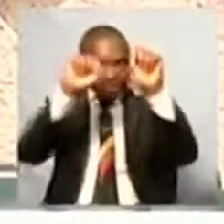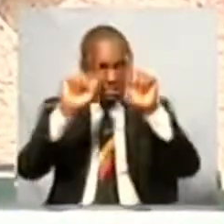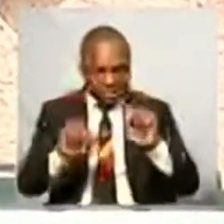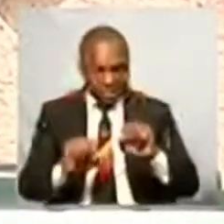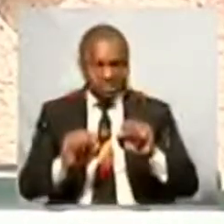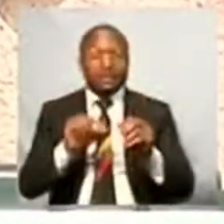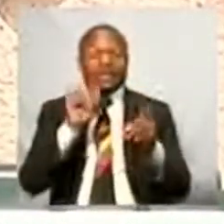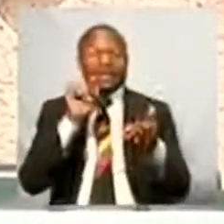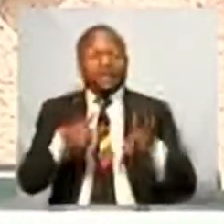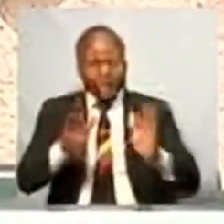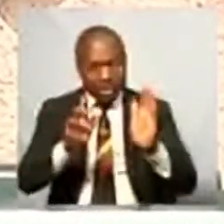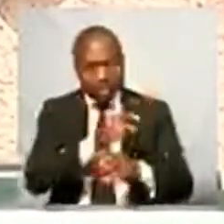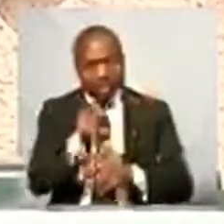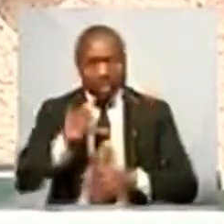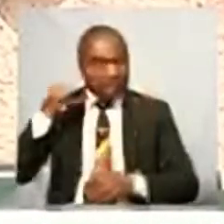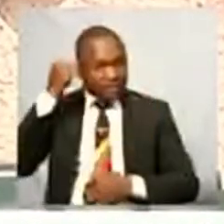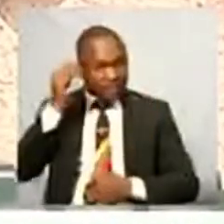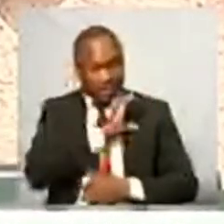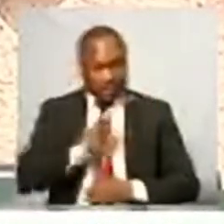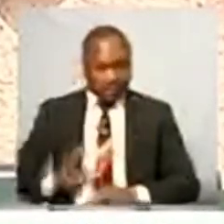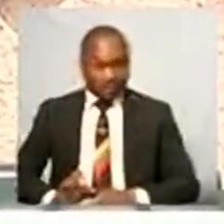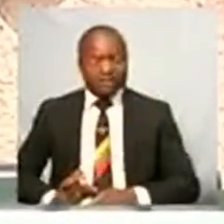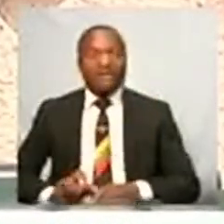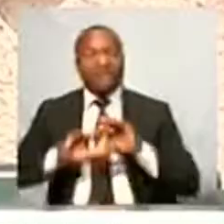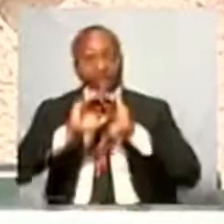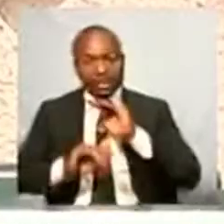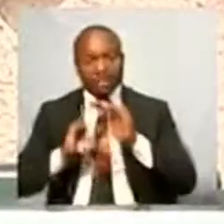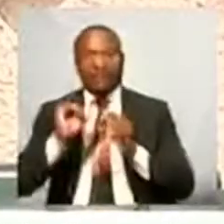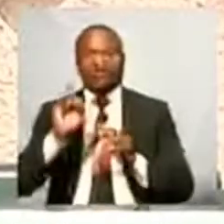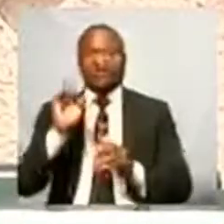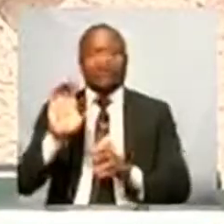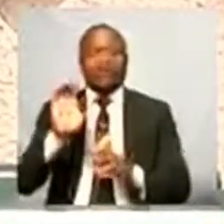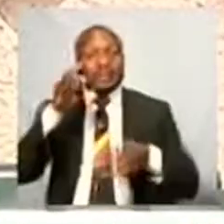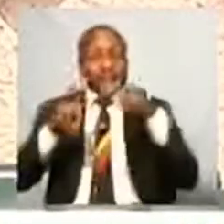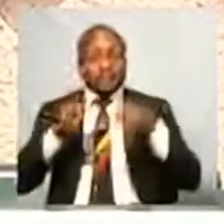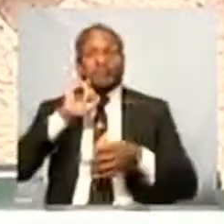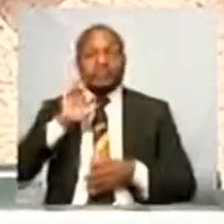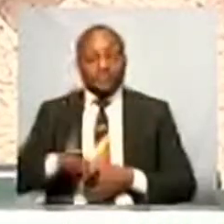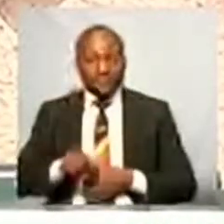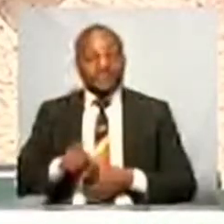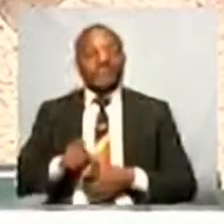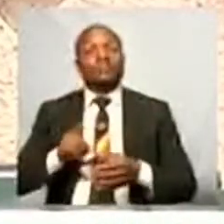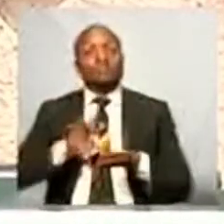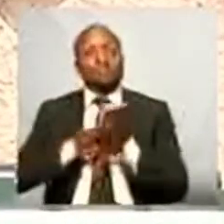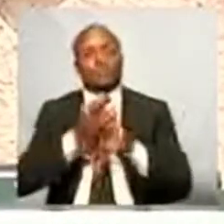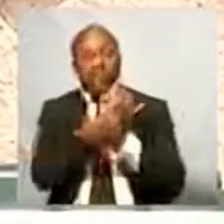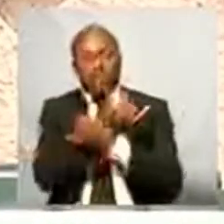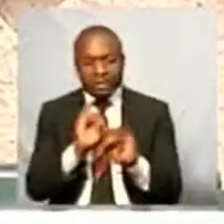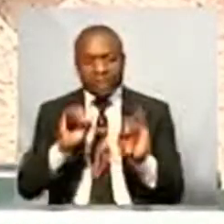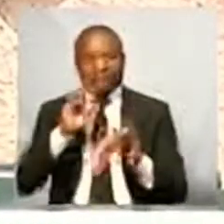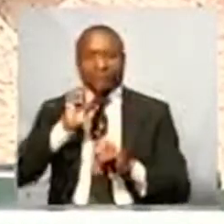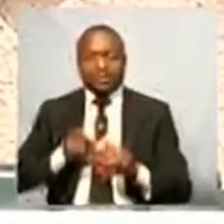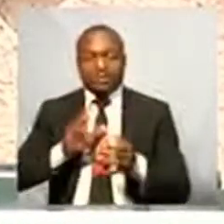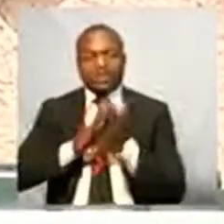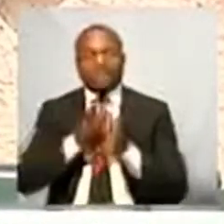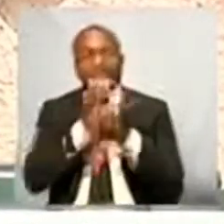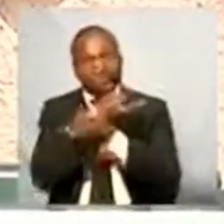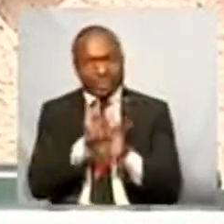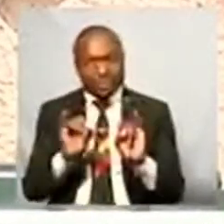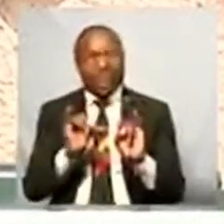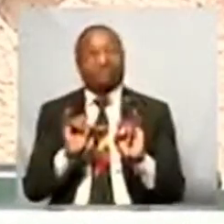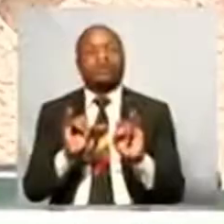these entities so that they are completely under IDC, or if they are supposed to be independent entities, they are so independent,